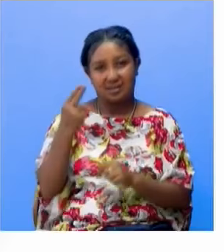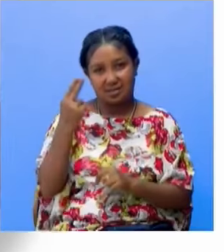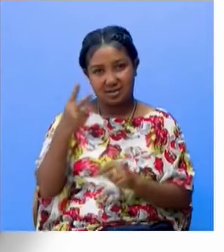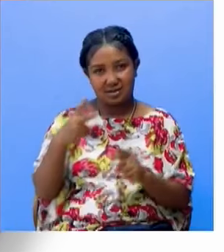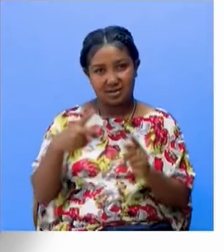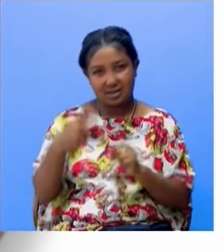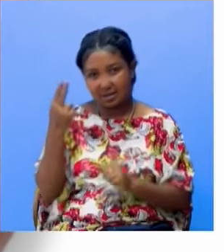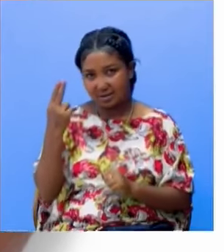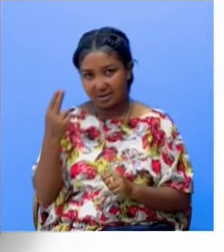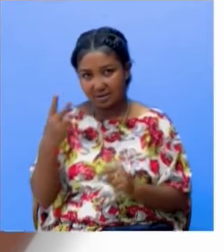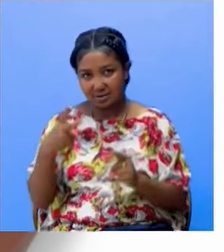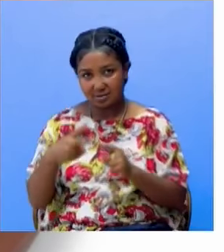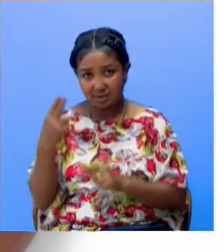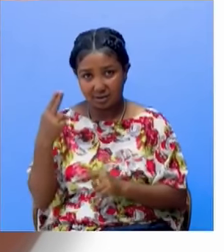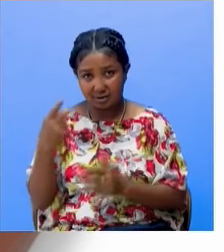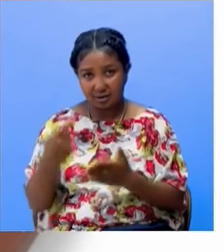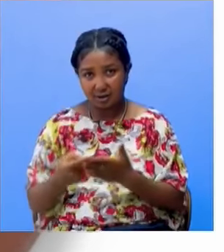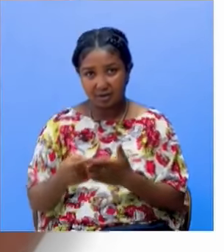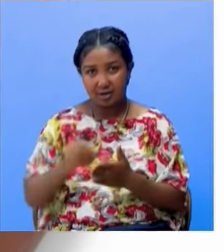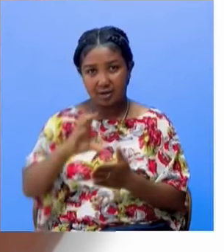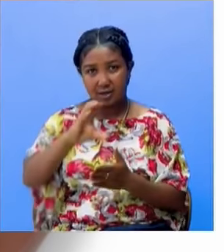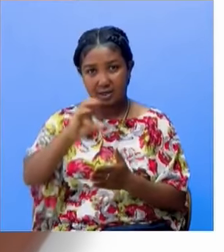Cut. Here,